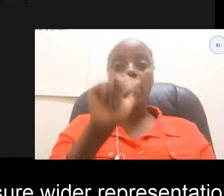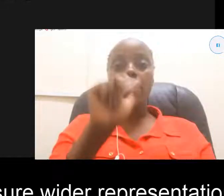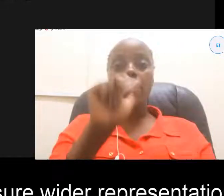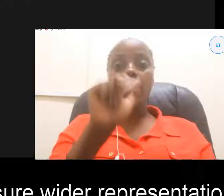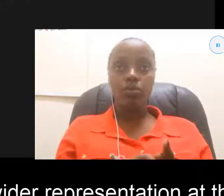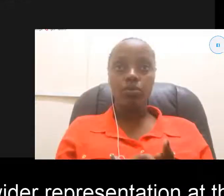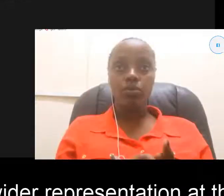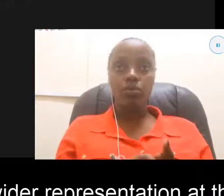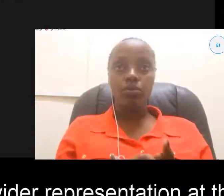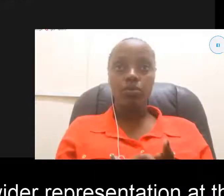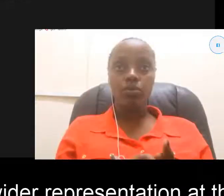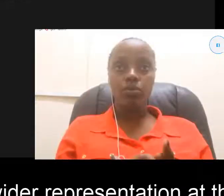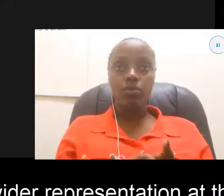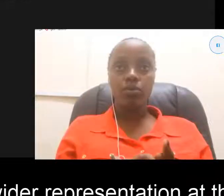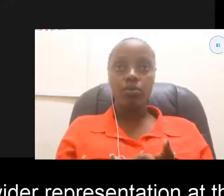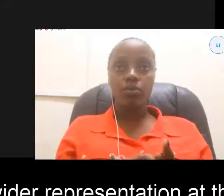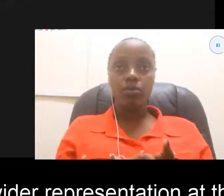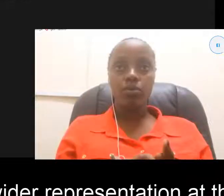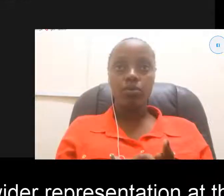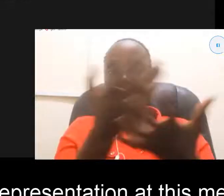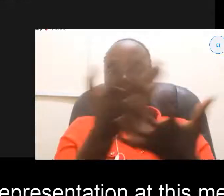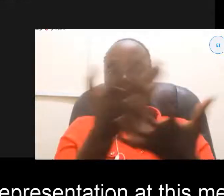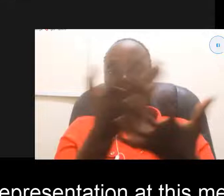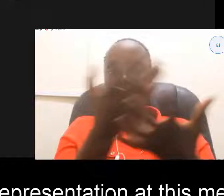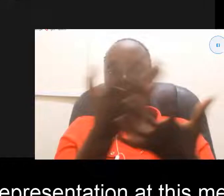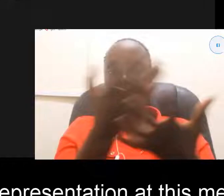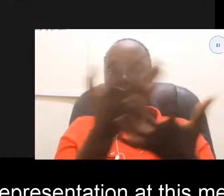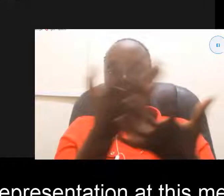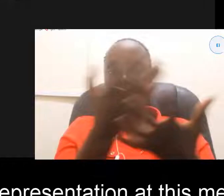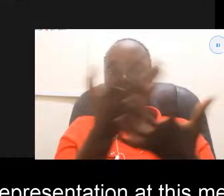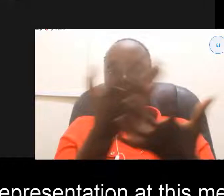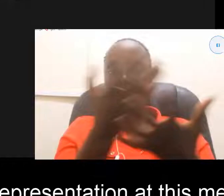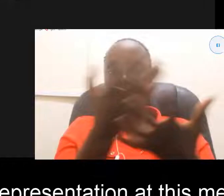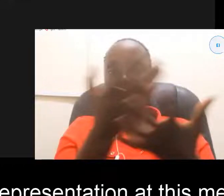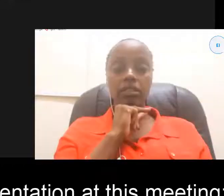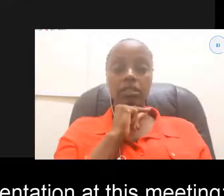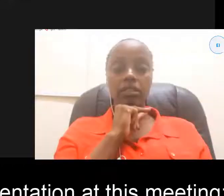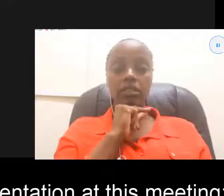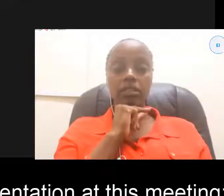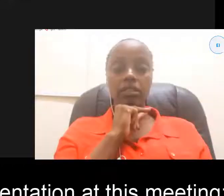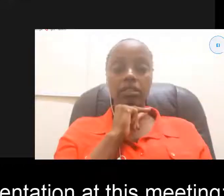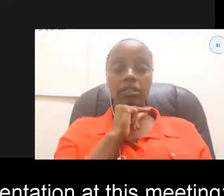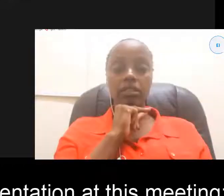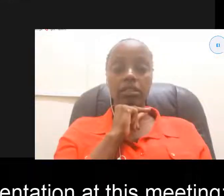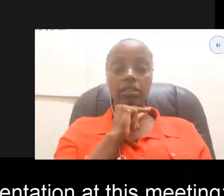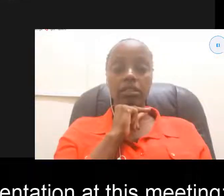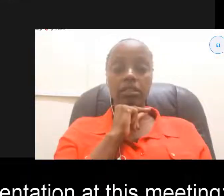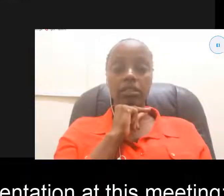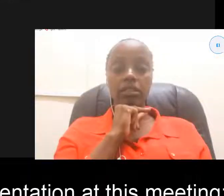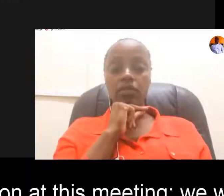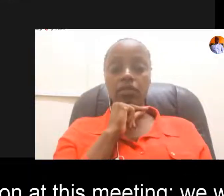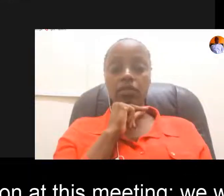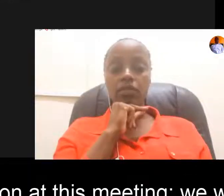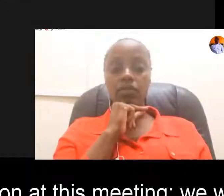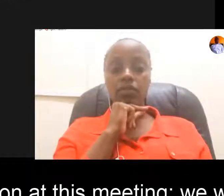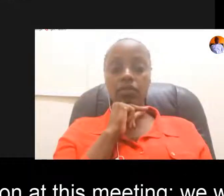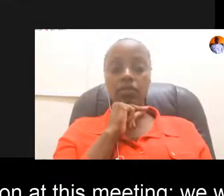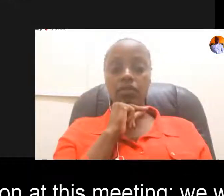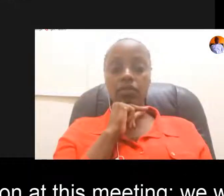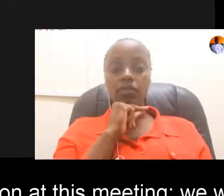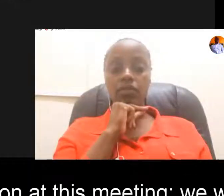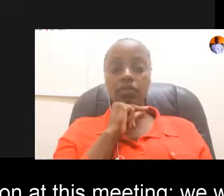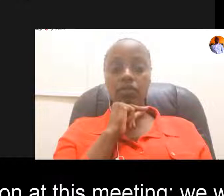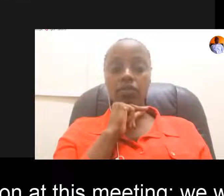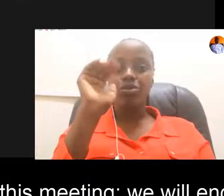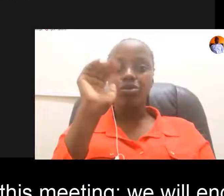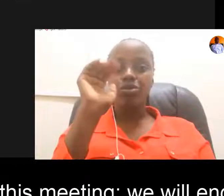I'm sure most of you have seen our call to action around COVID, so I